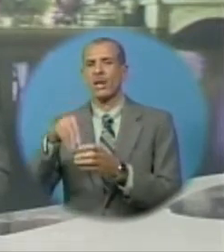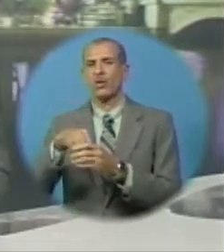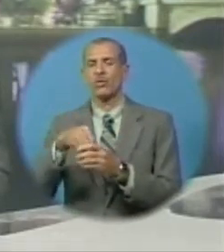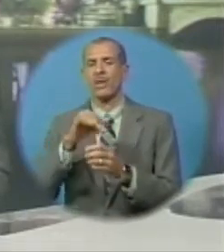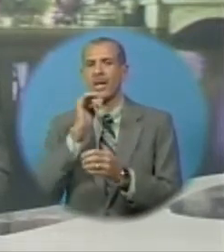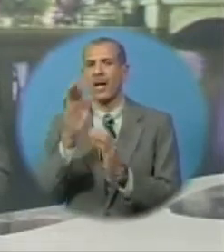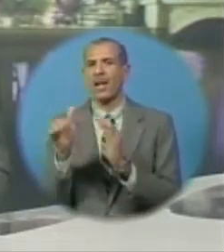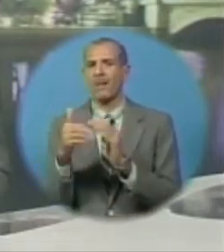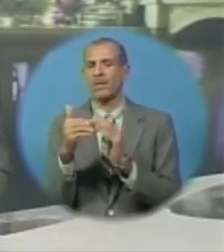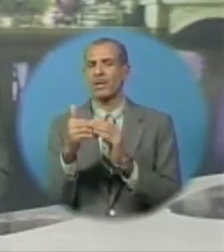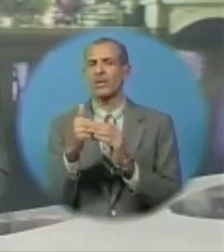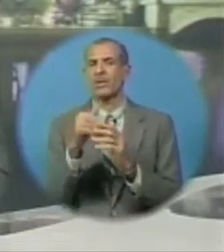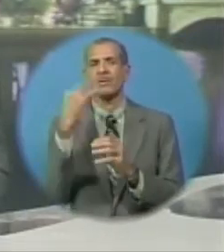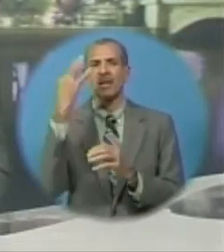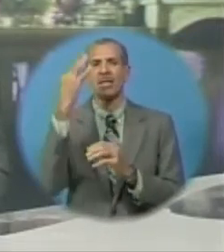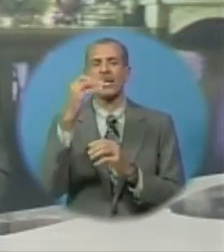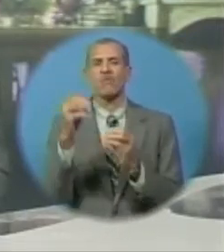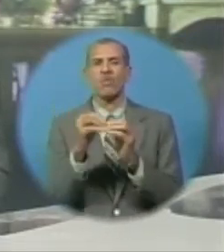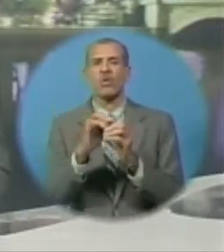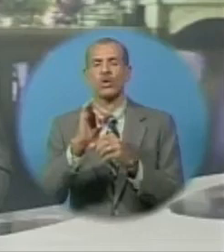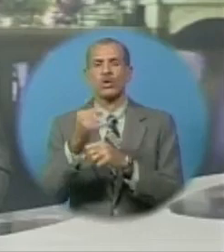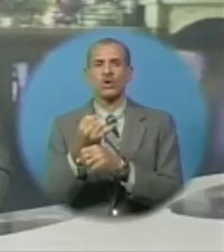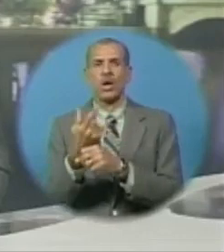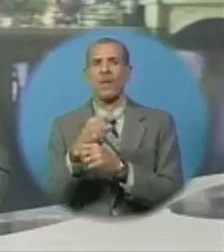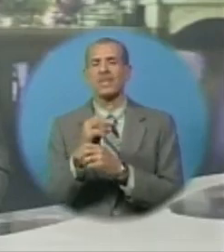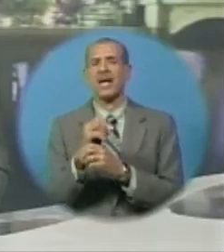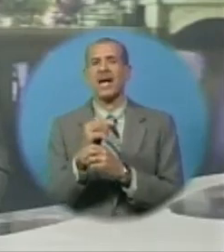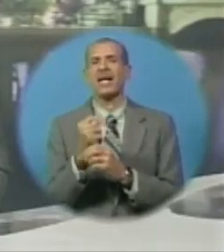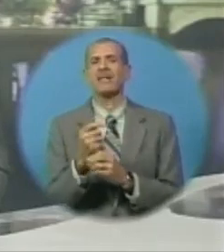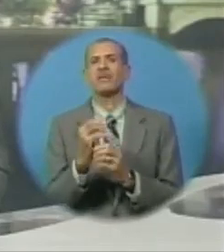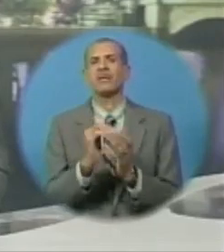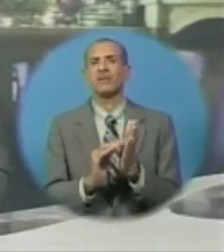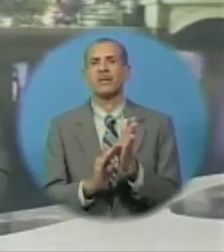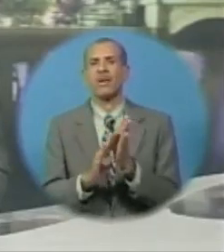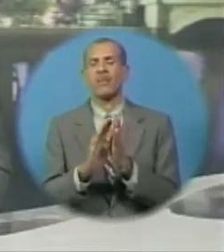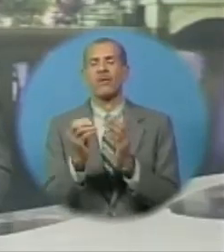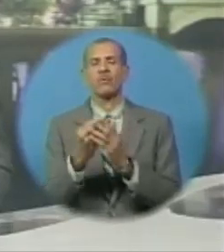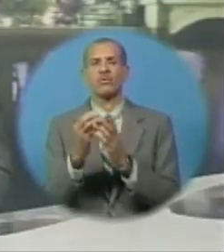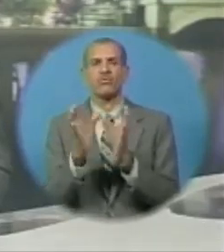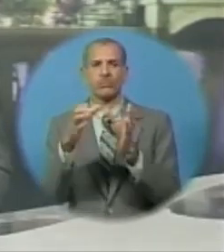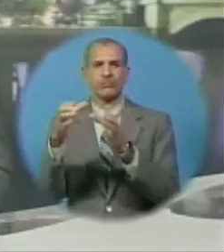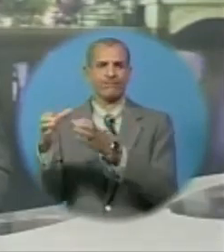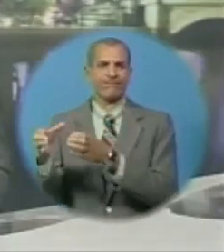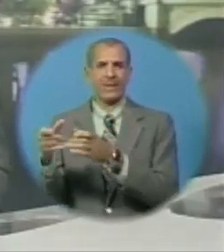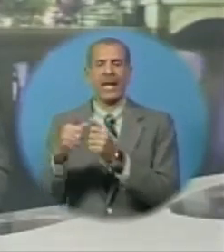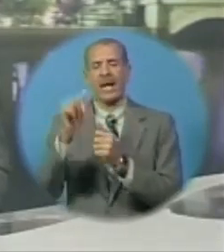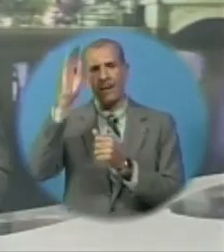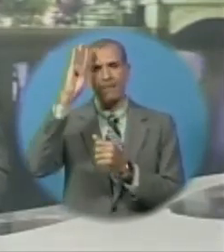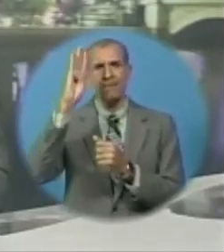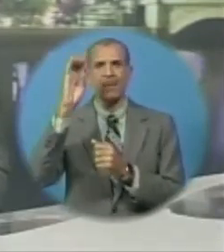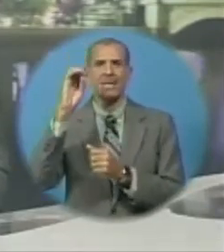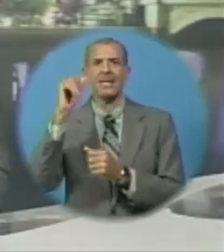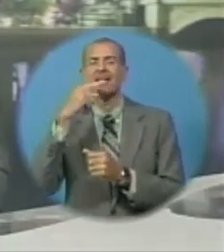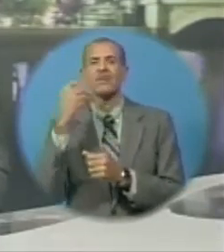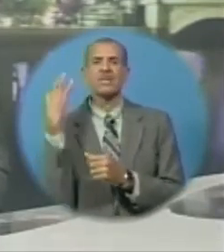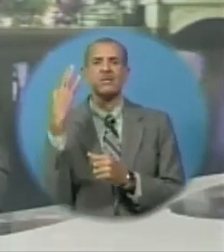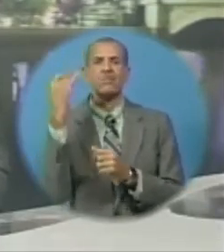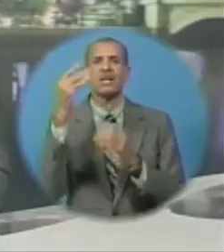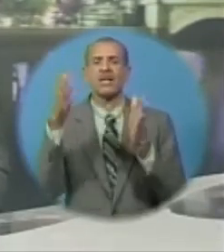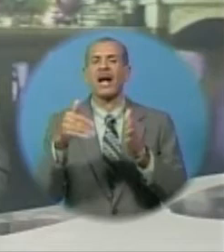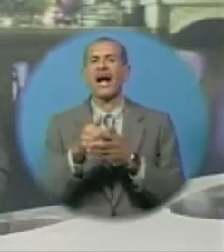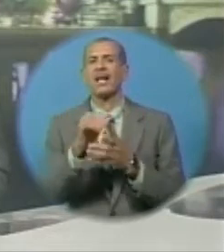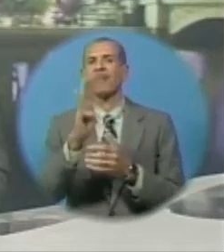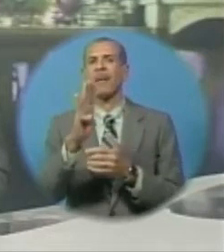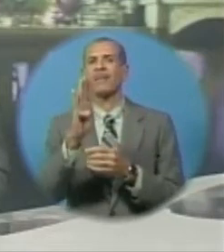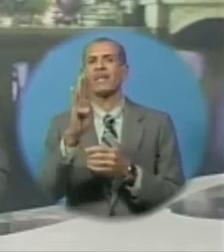are not limited to creating more jobs and the emergence of new sectors. Mr. Abed was the featured speaker at the Barbados Chamber